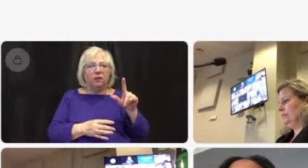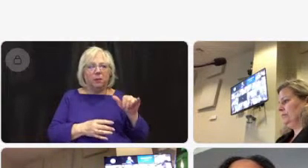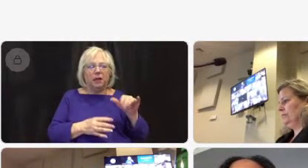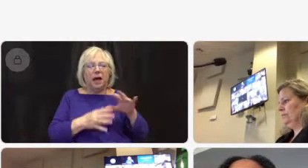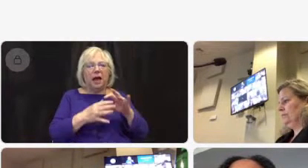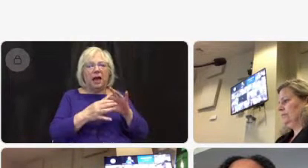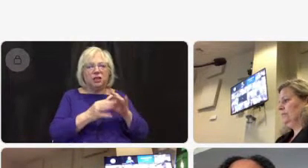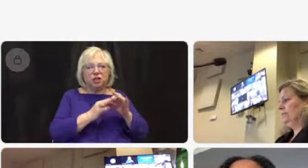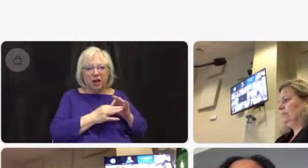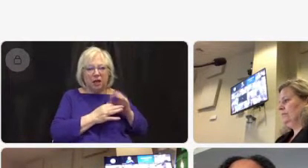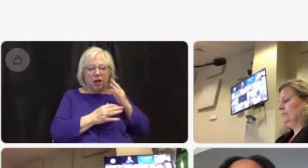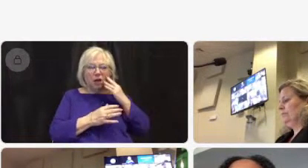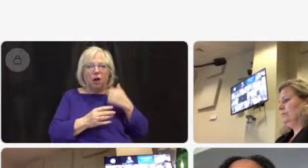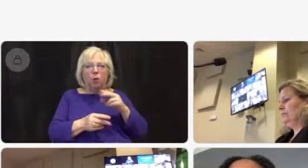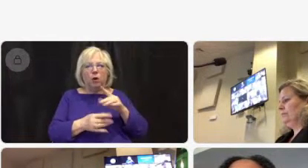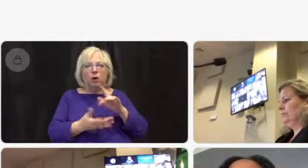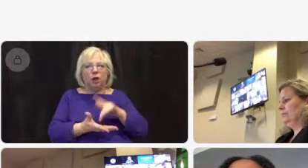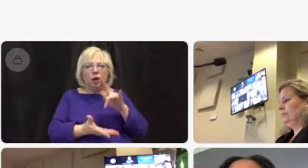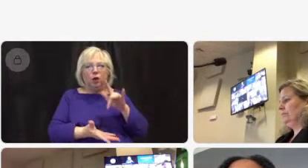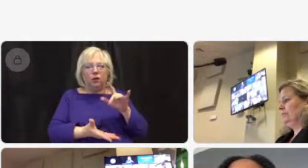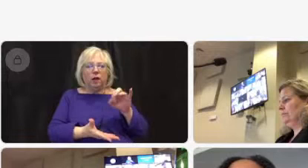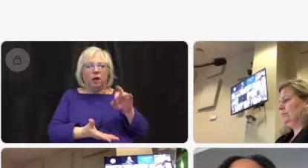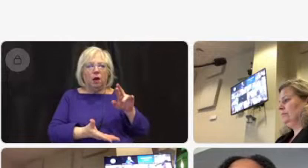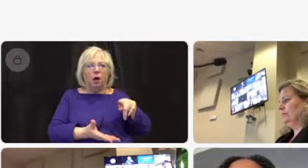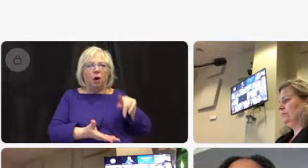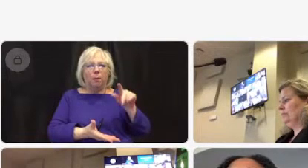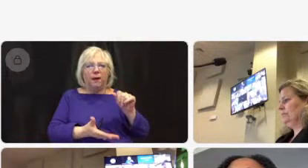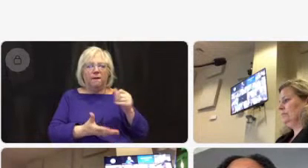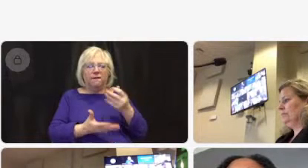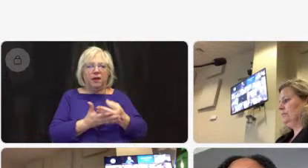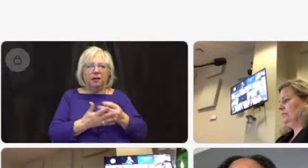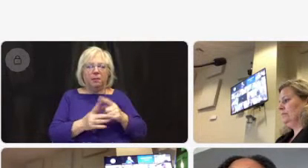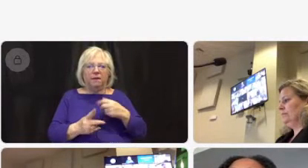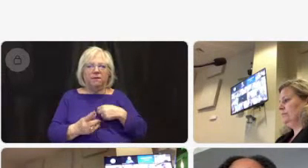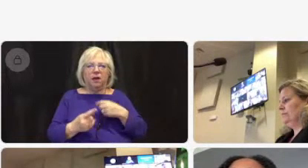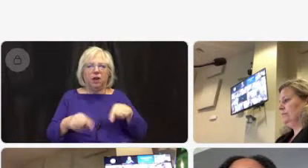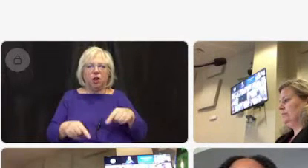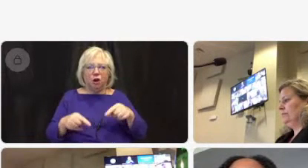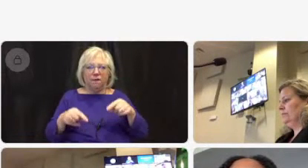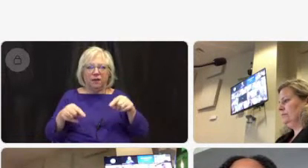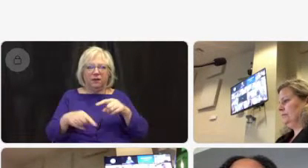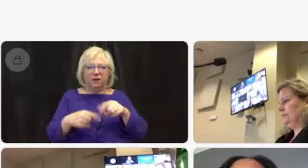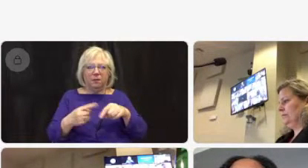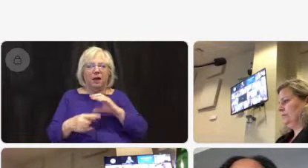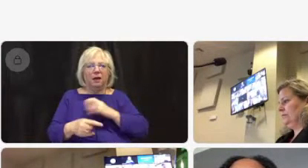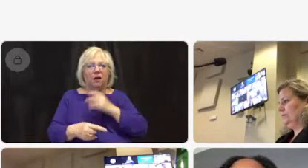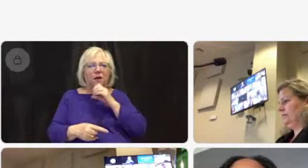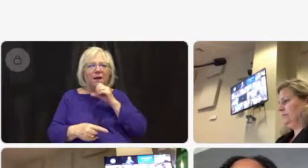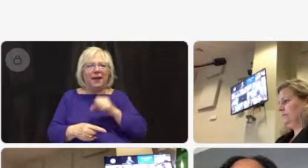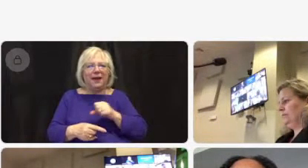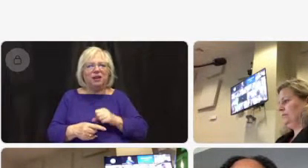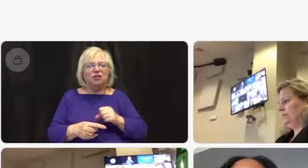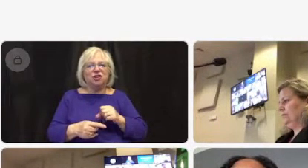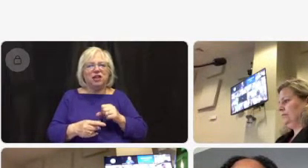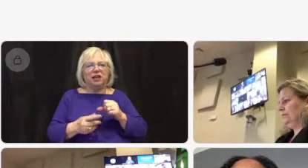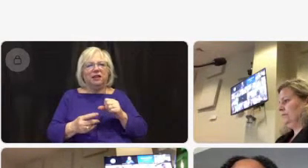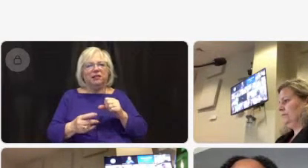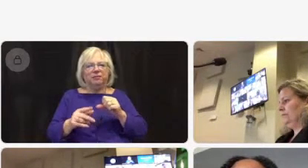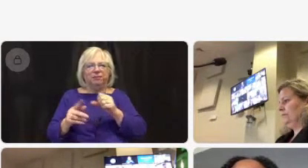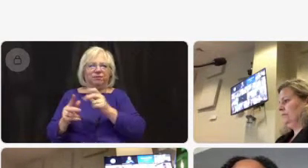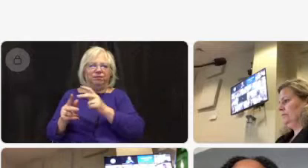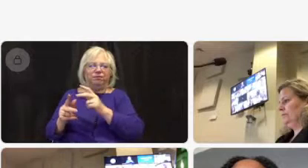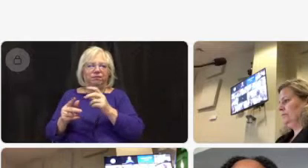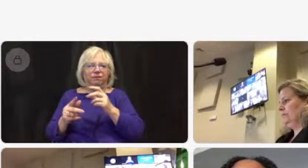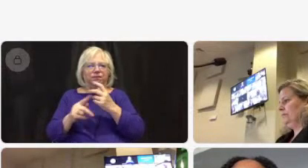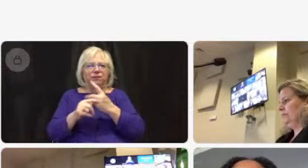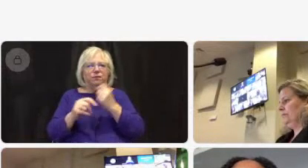using ARPA funds, but I'm very nervous about our aging fleet. I'd like to take a really